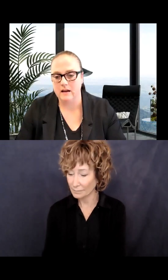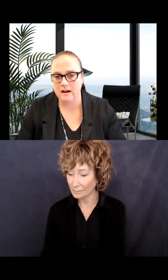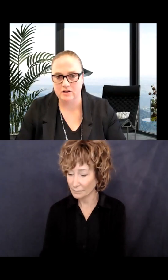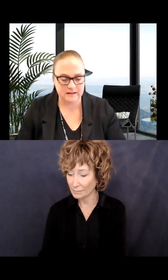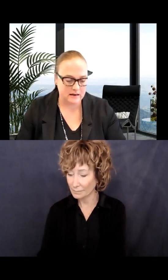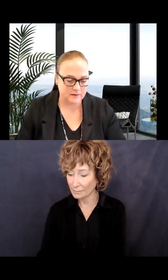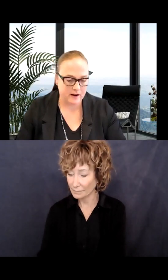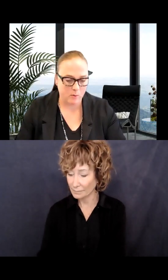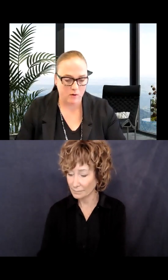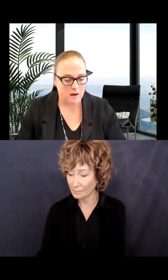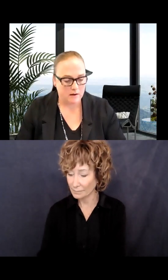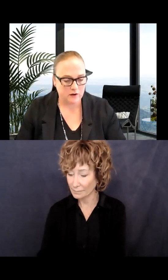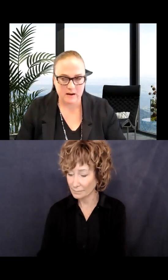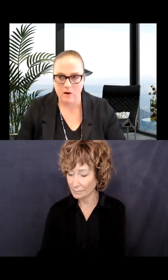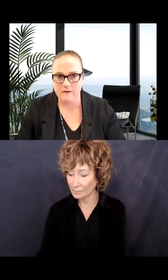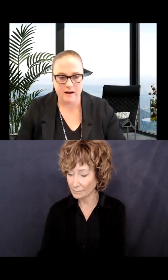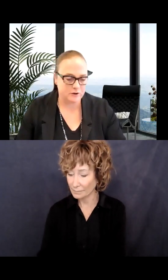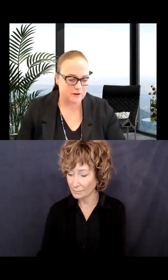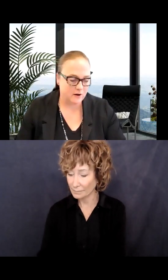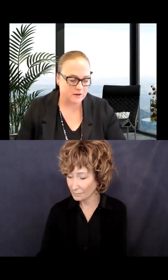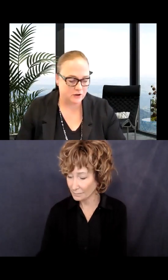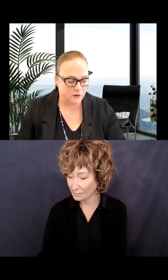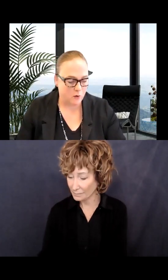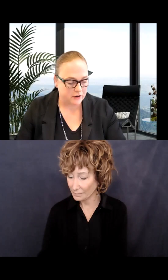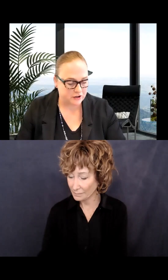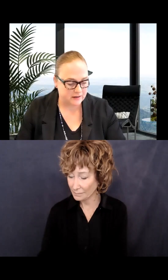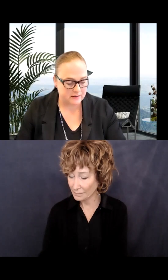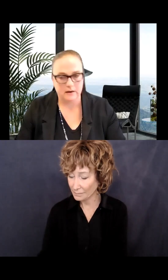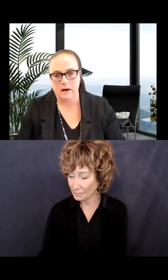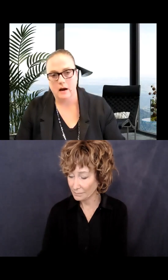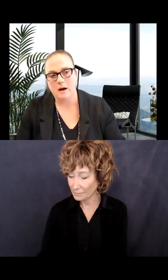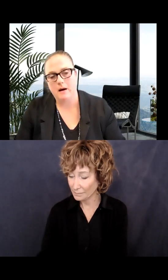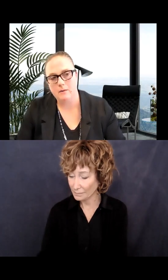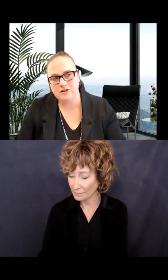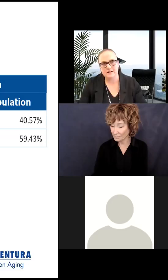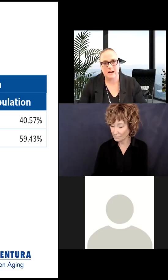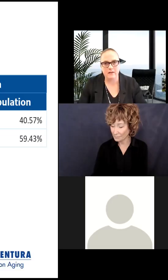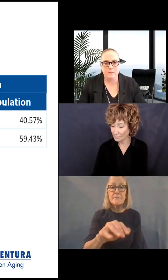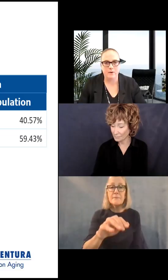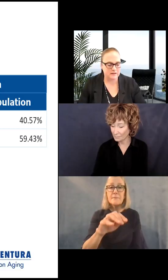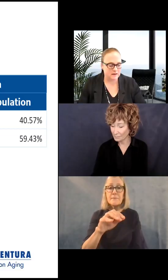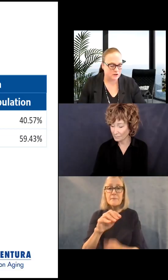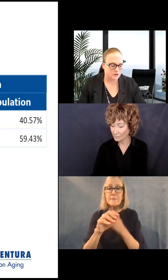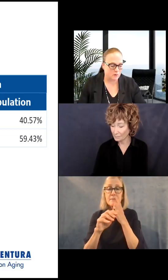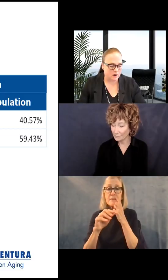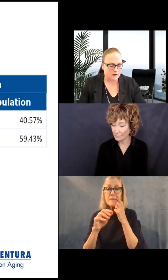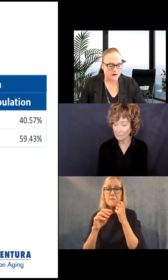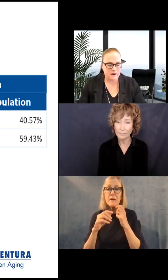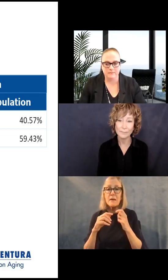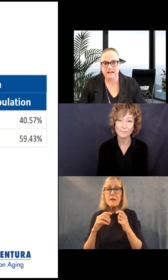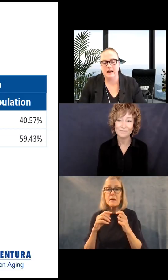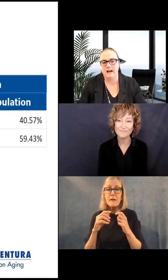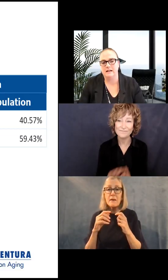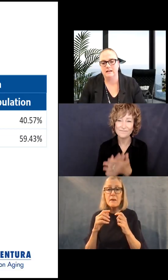contact me and the agency is available, so if people have extra, additional questions. I would just say that built into